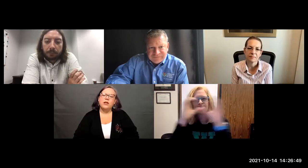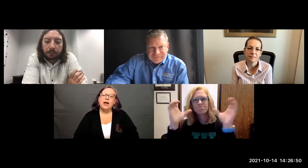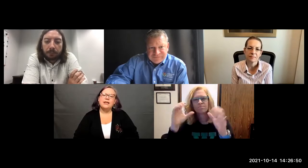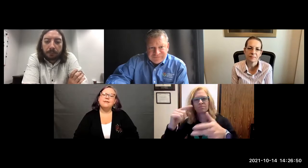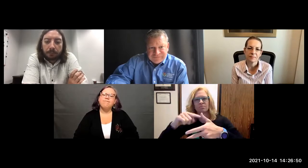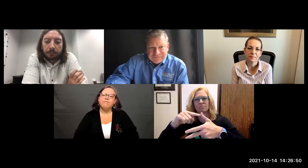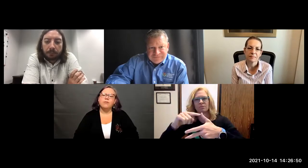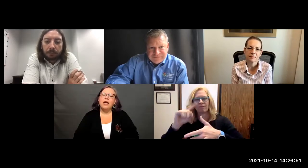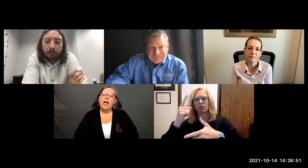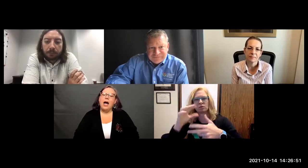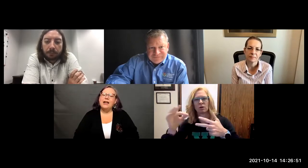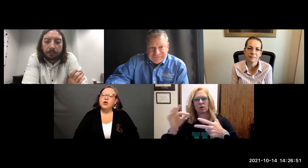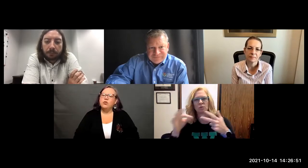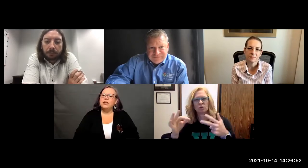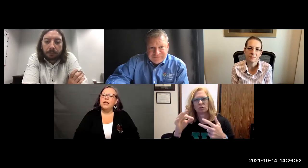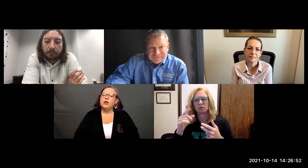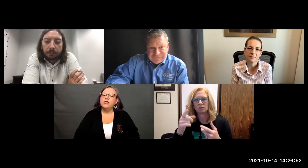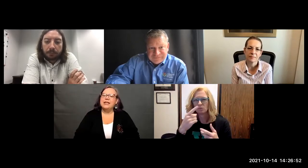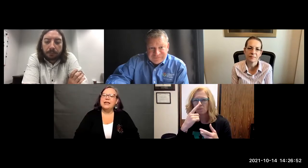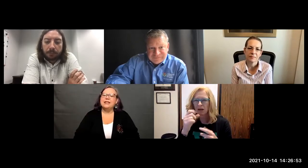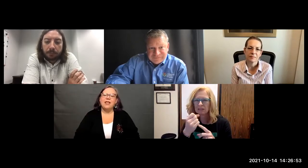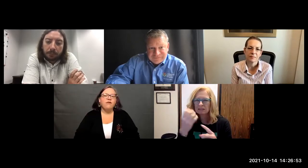me realize, I don't really